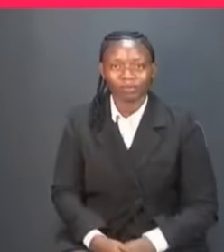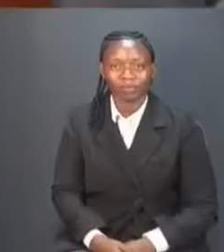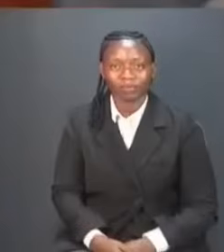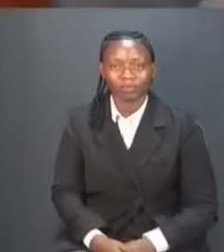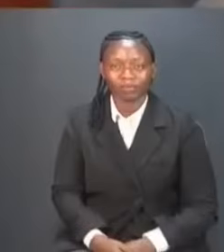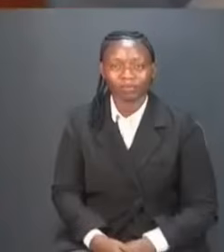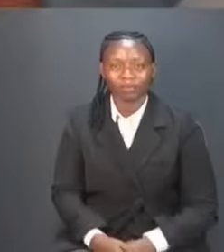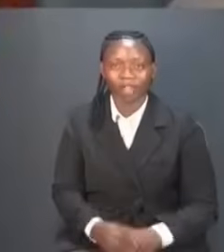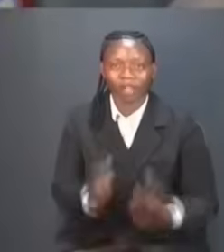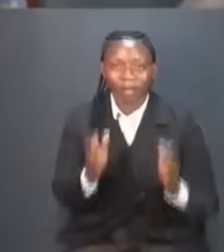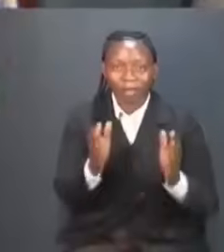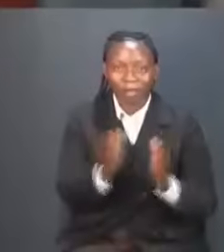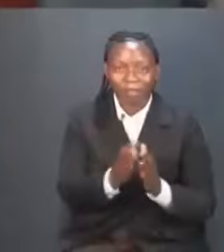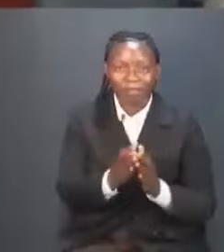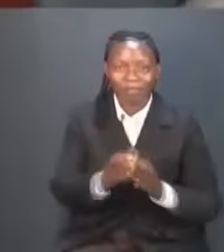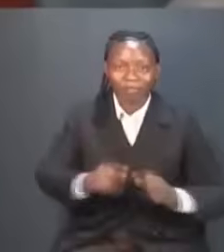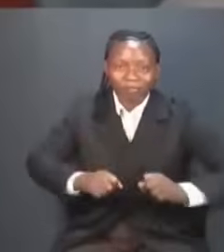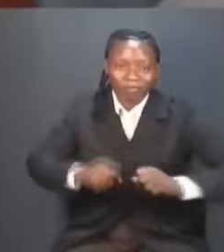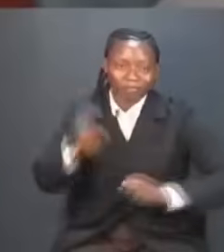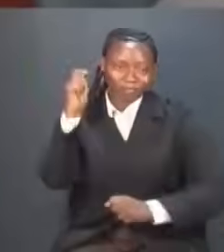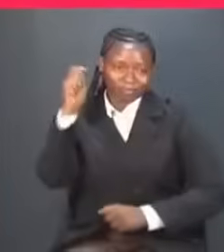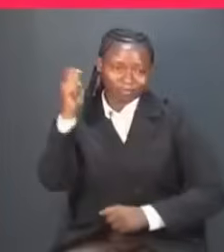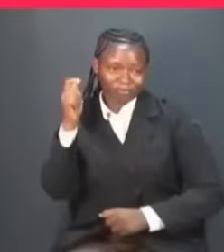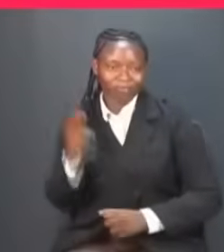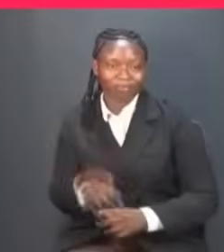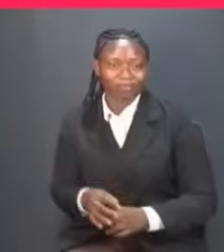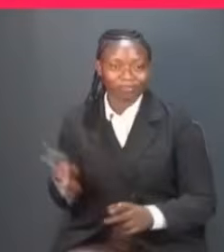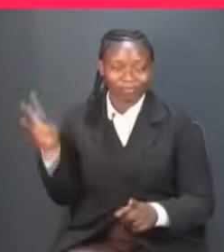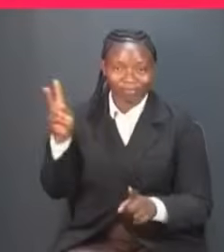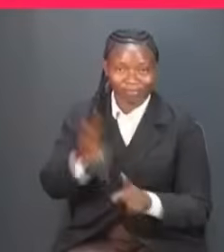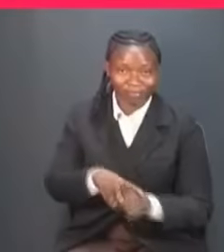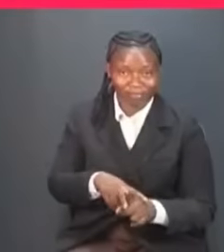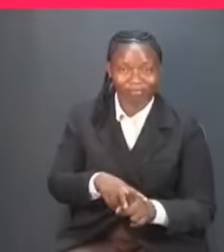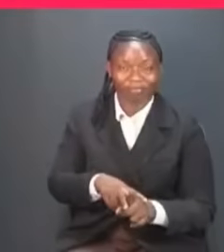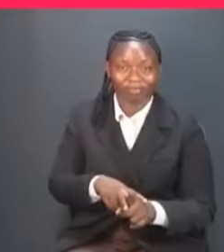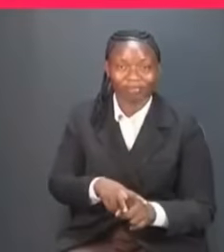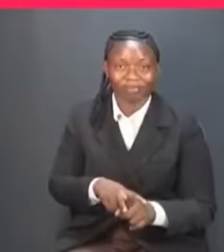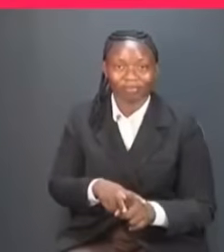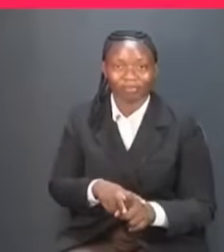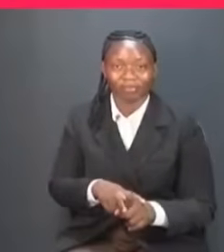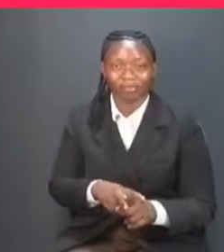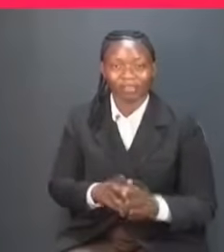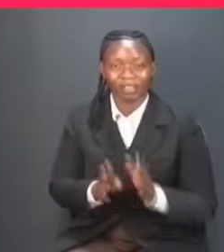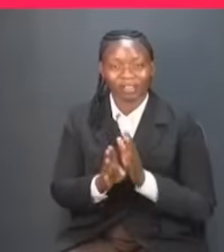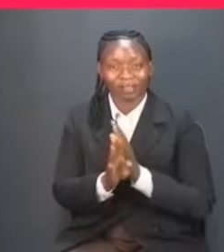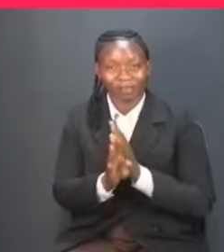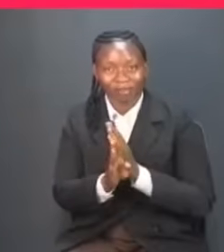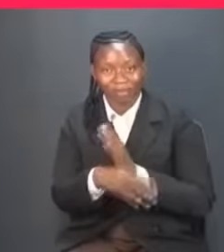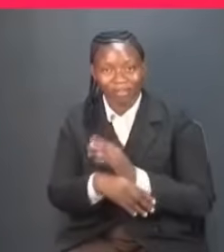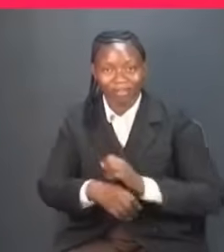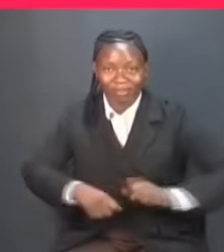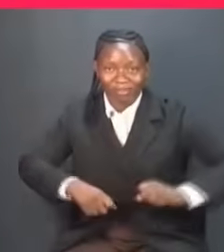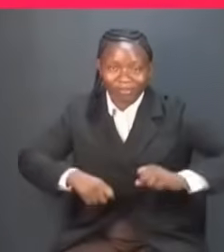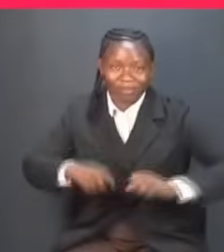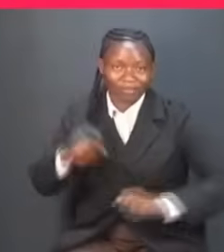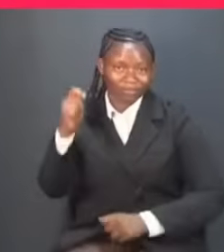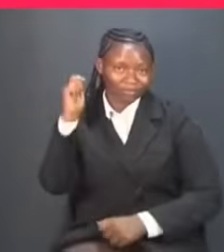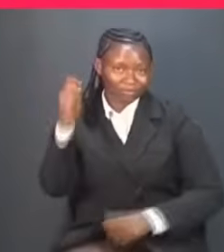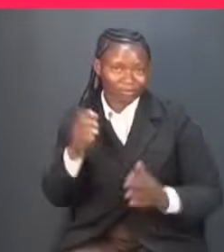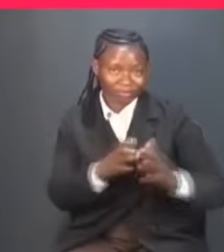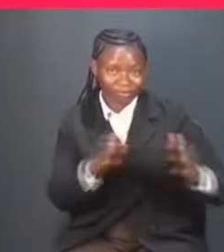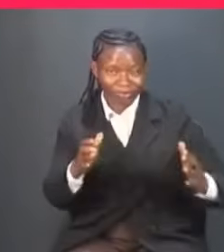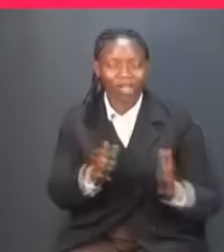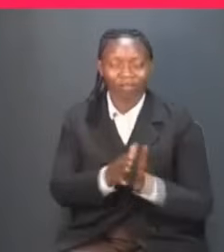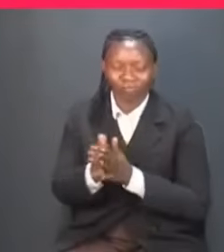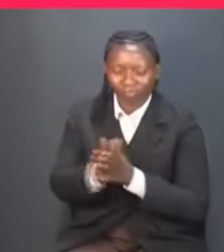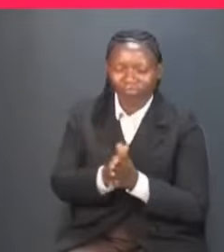Minority Chief Whip. Speaker, the application mounted by the Chief Whip is